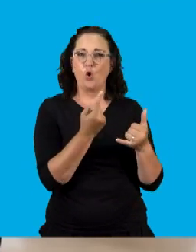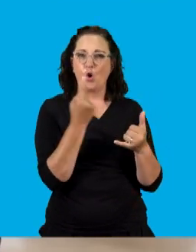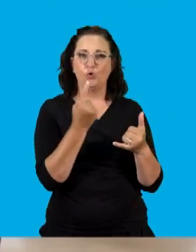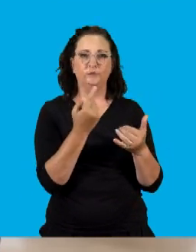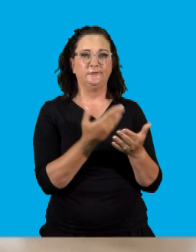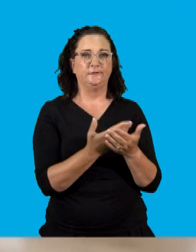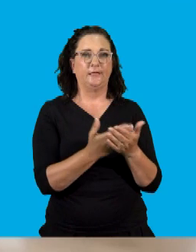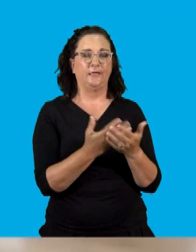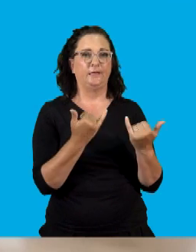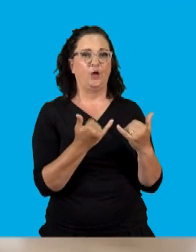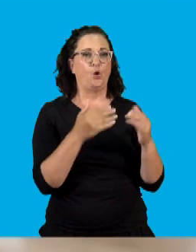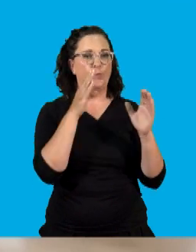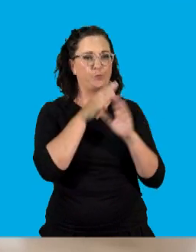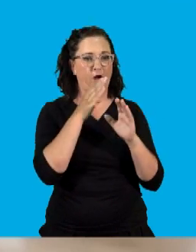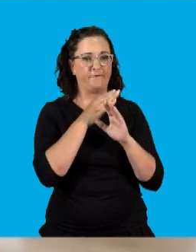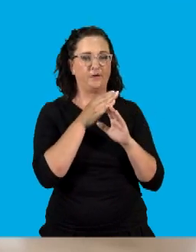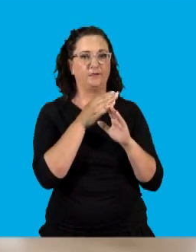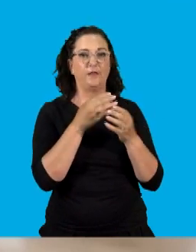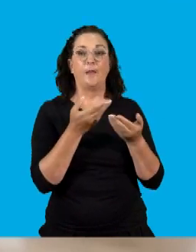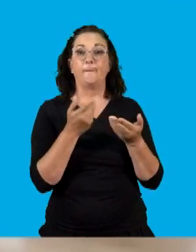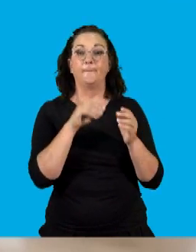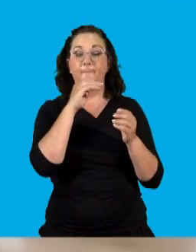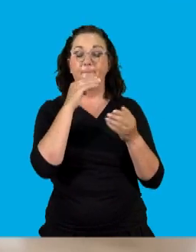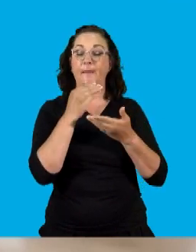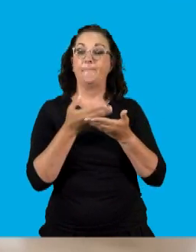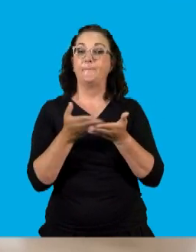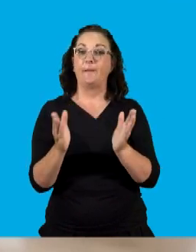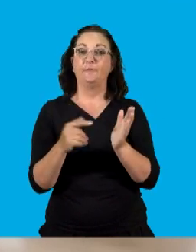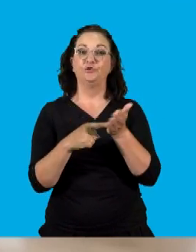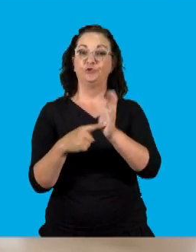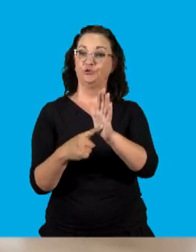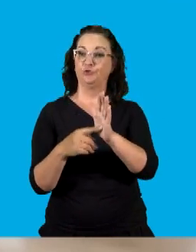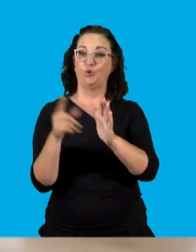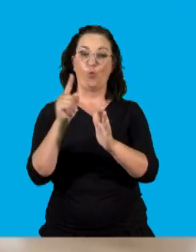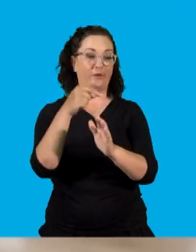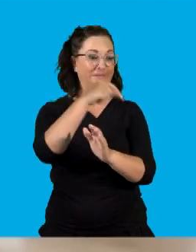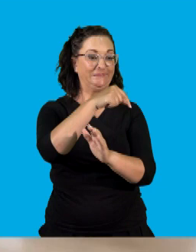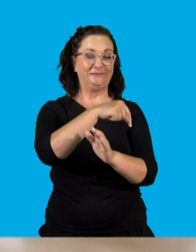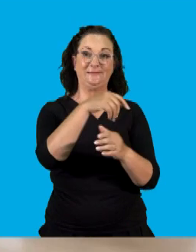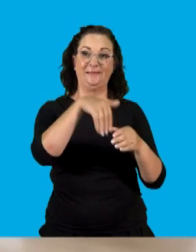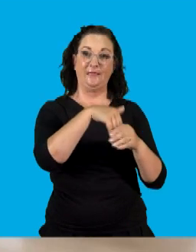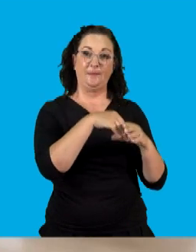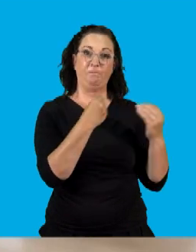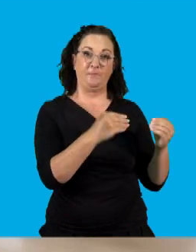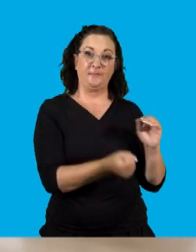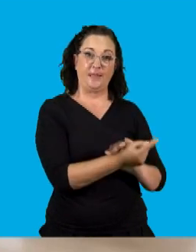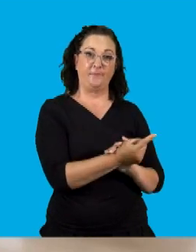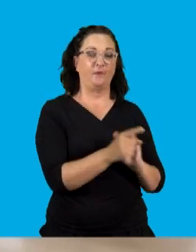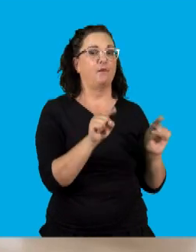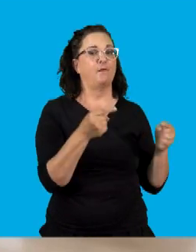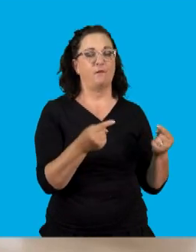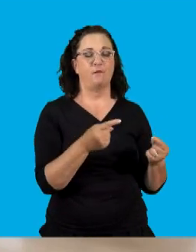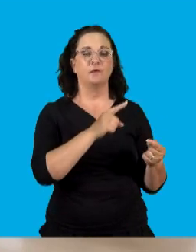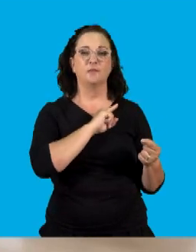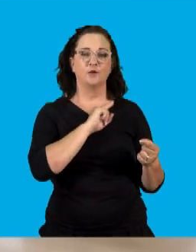the shareholders. Since it's a private company, they cannot publish information for the public to know what's happening inside that particular business that